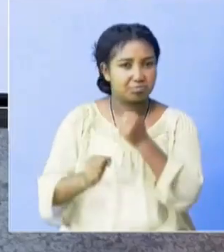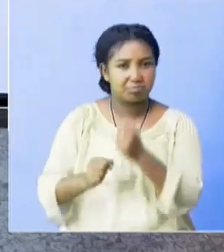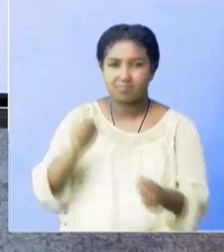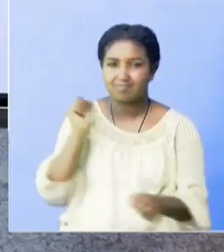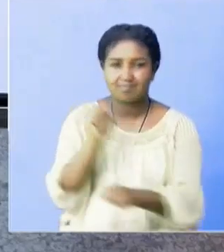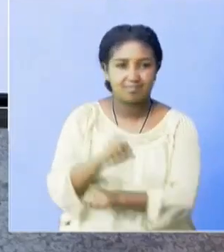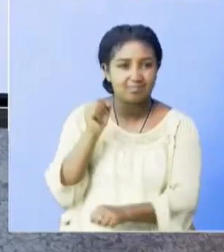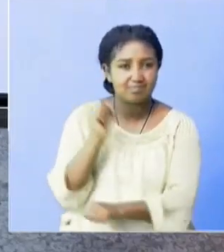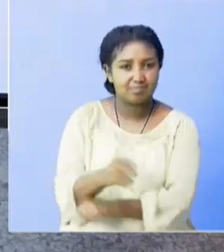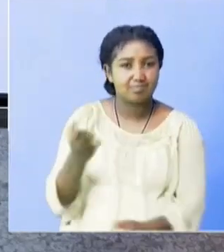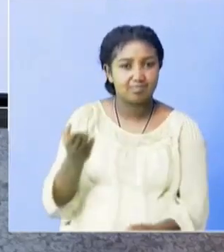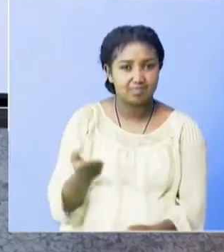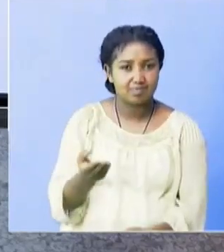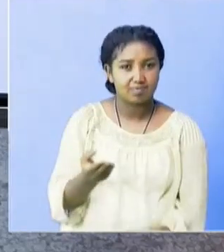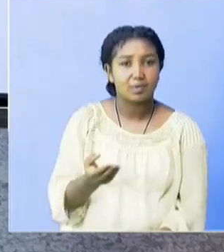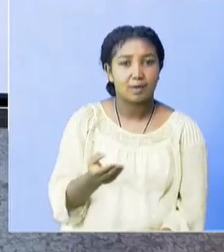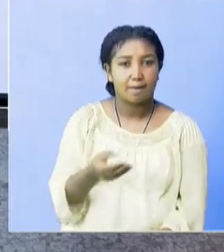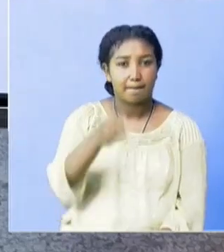won